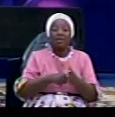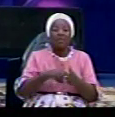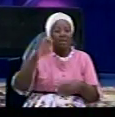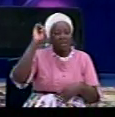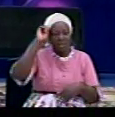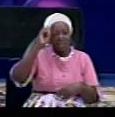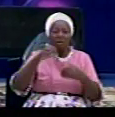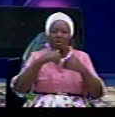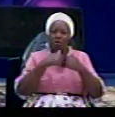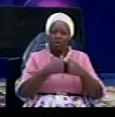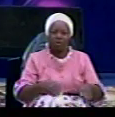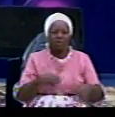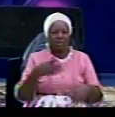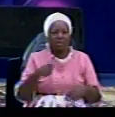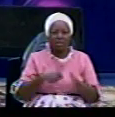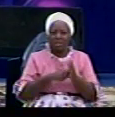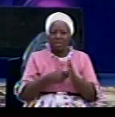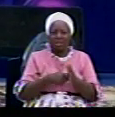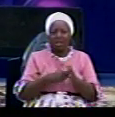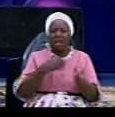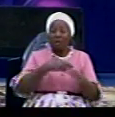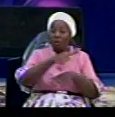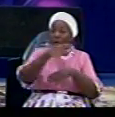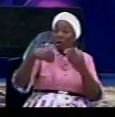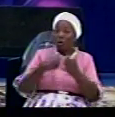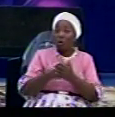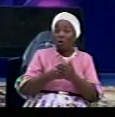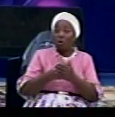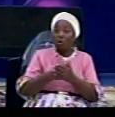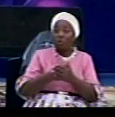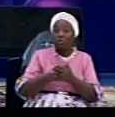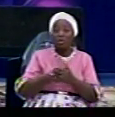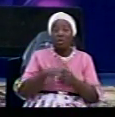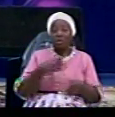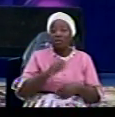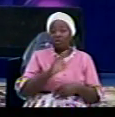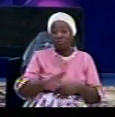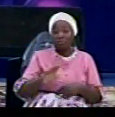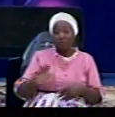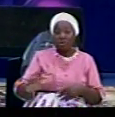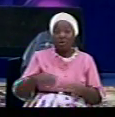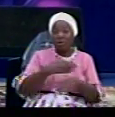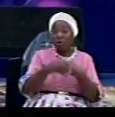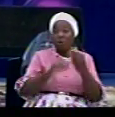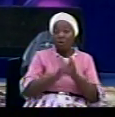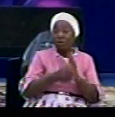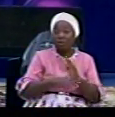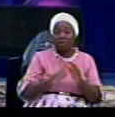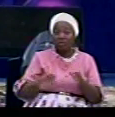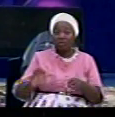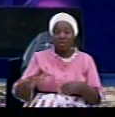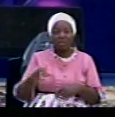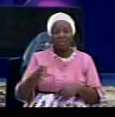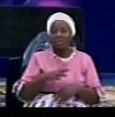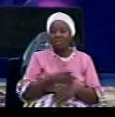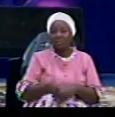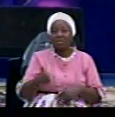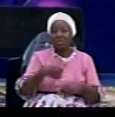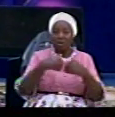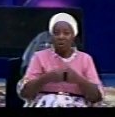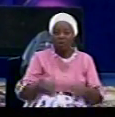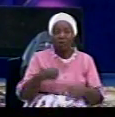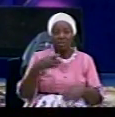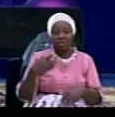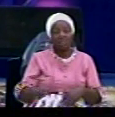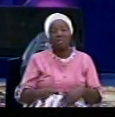key. And all the offspring, all the descendants, they lost the key. And so